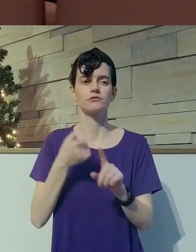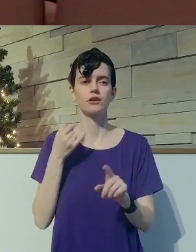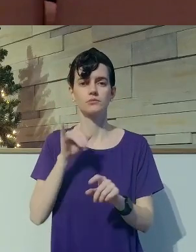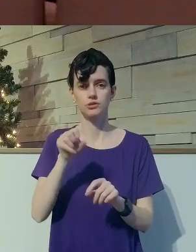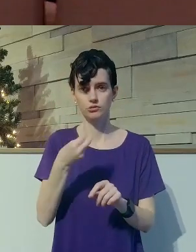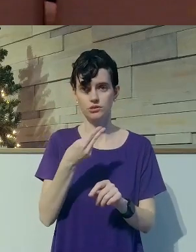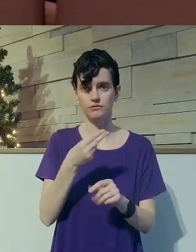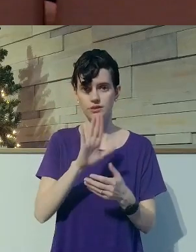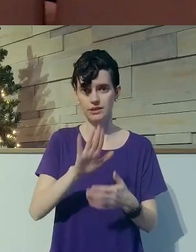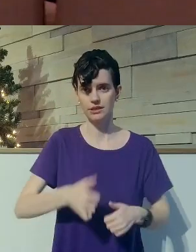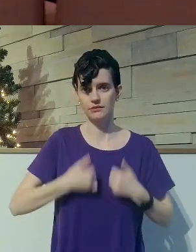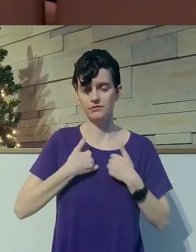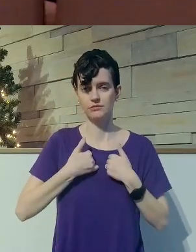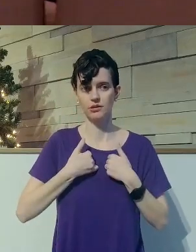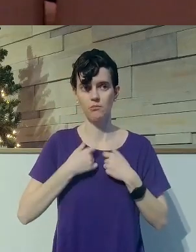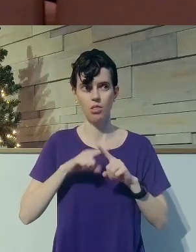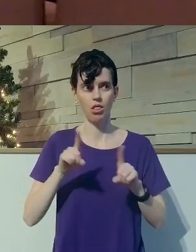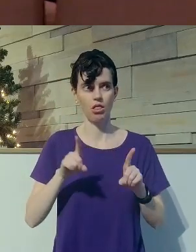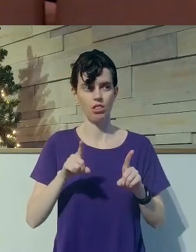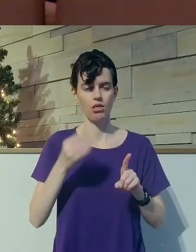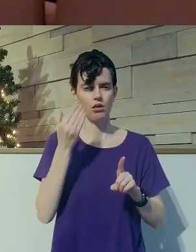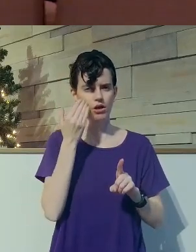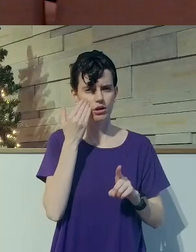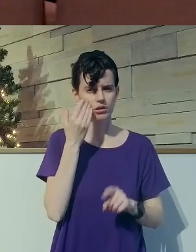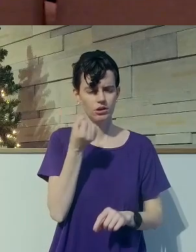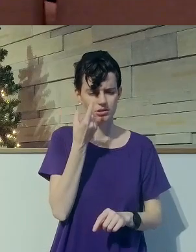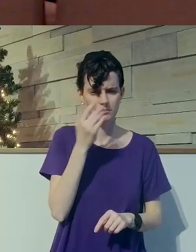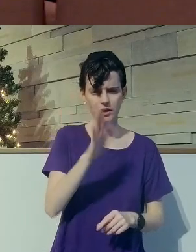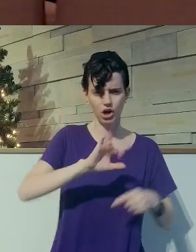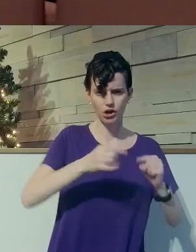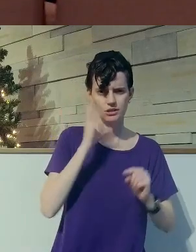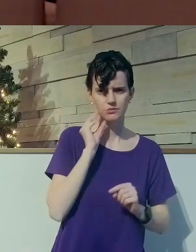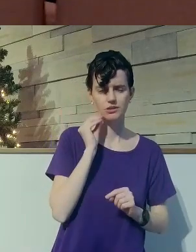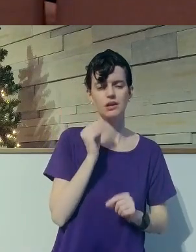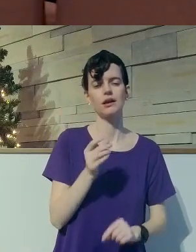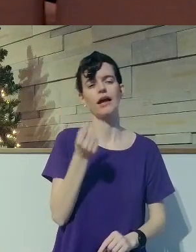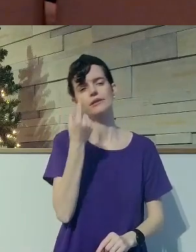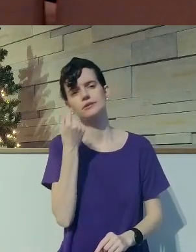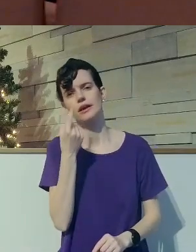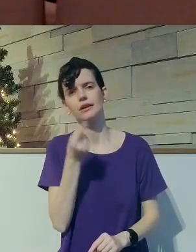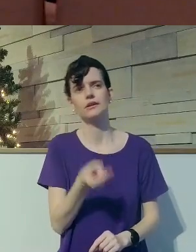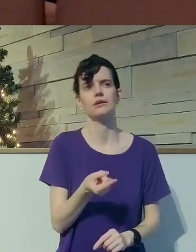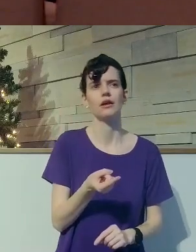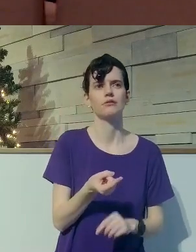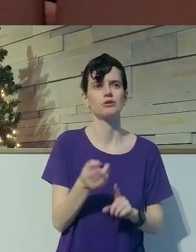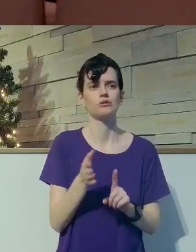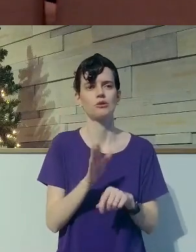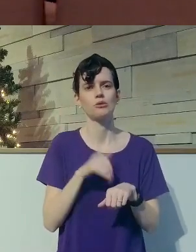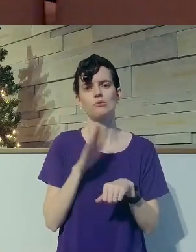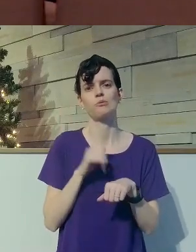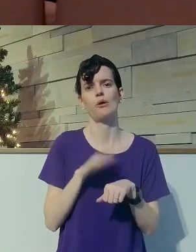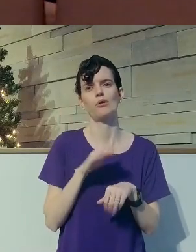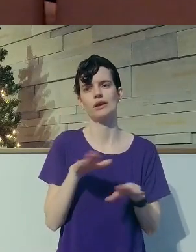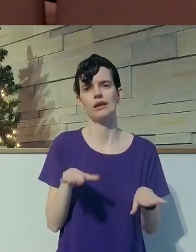of Joseph. But look at what hurts he went through. Now, I understand that he was a spoiled child, and he